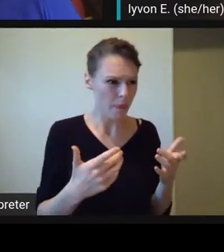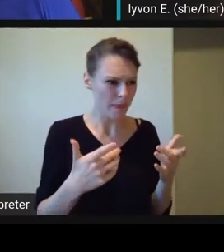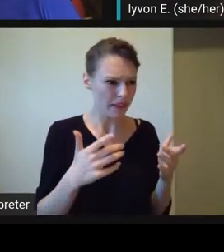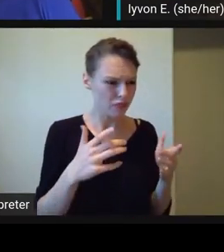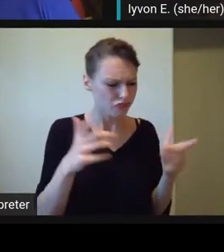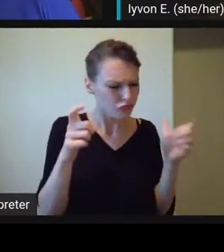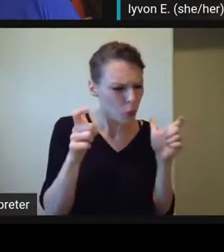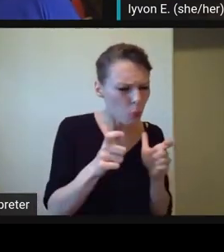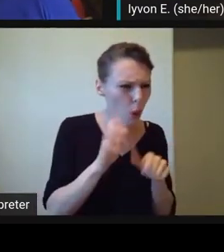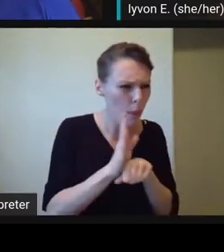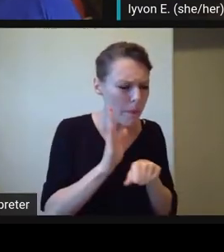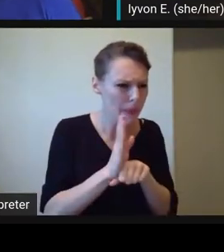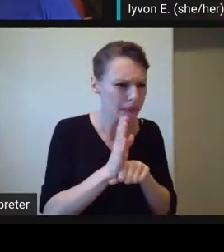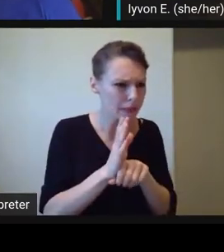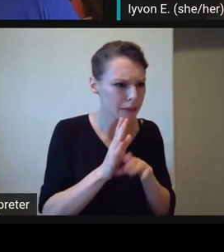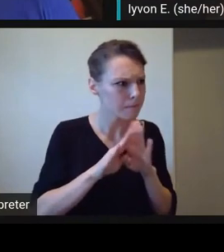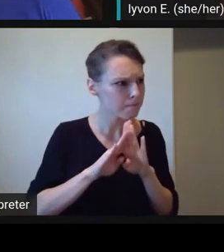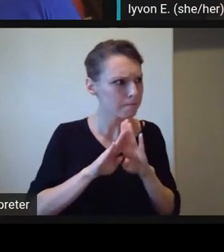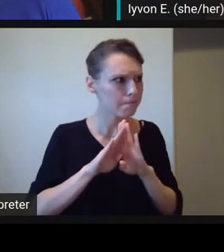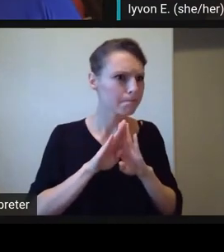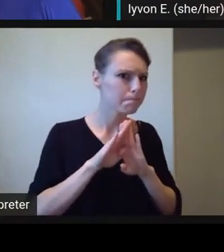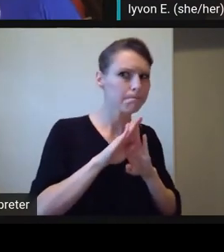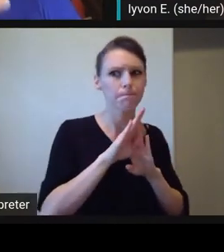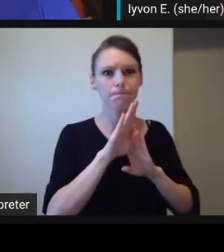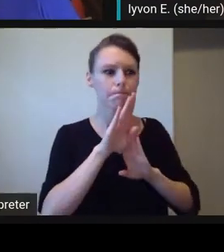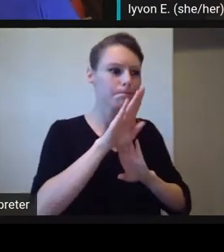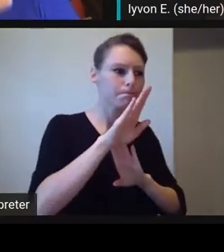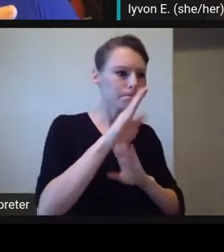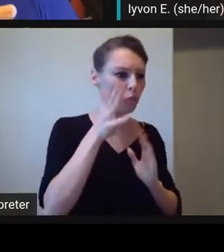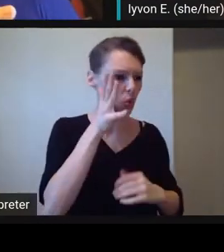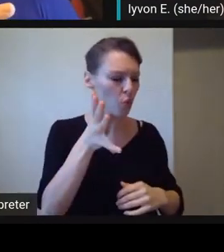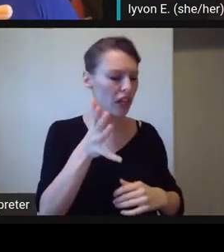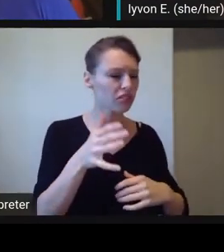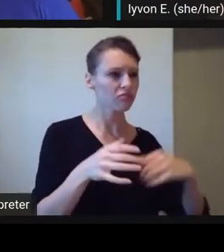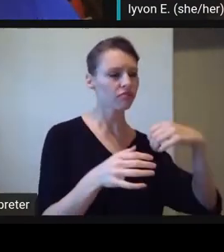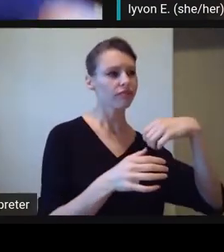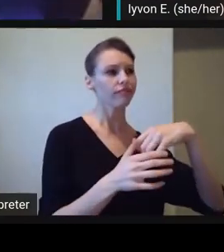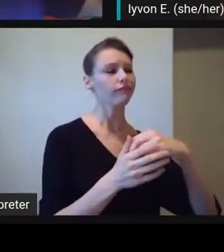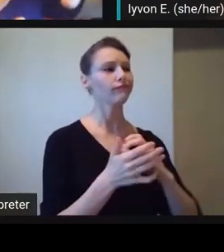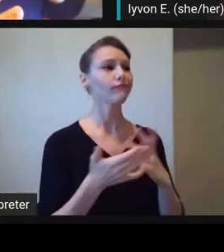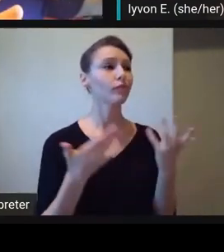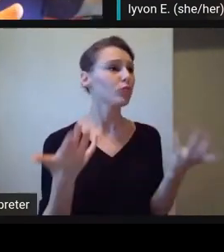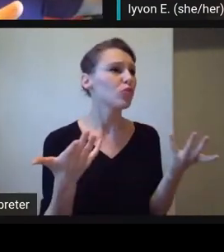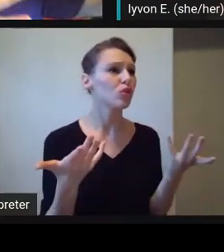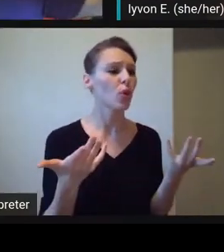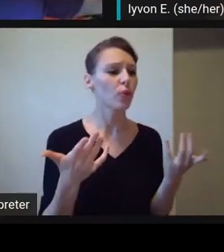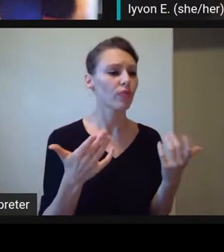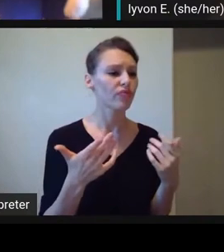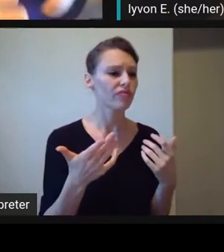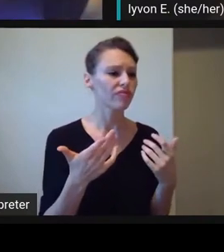dynamic and figure out how to integrate, you know, whatever live performance you're doing, like, in